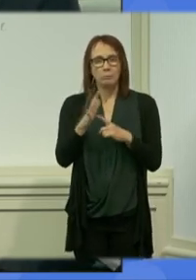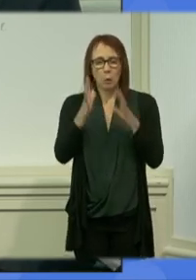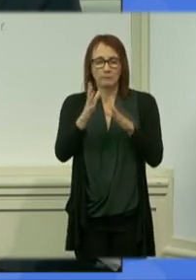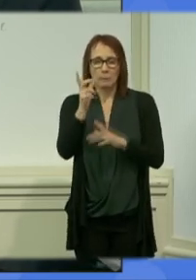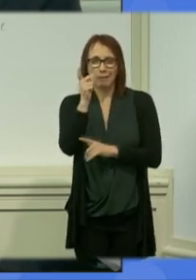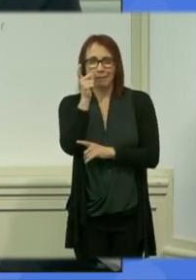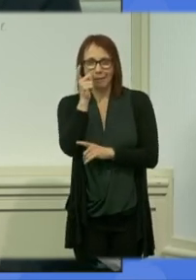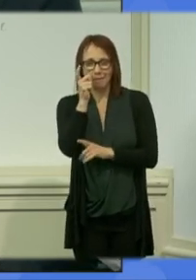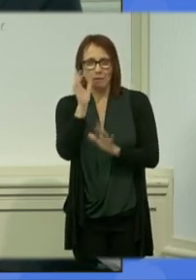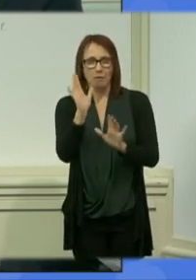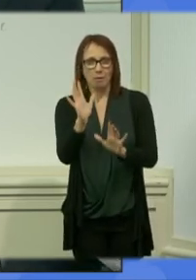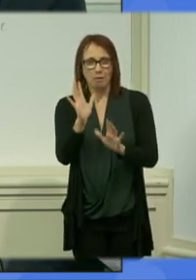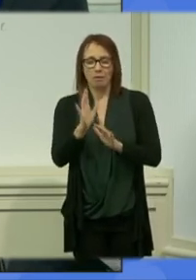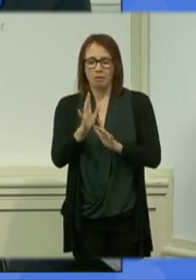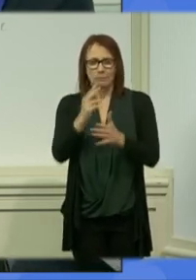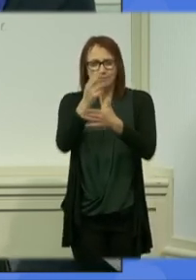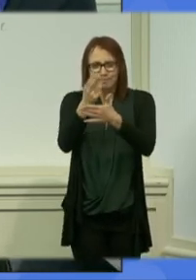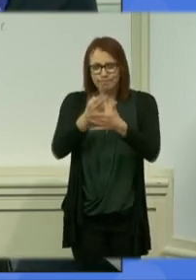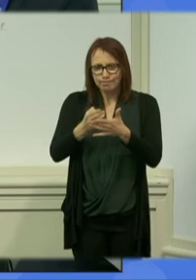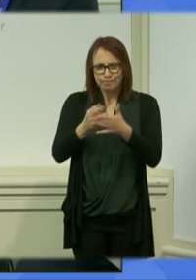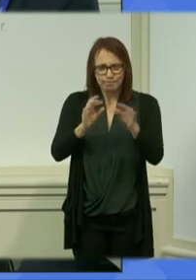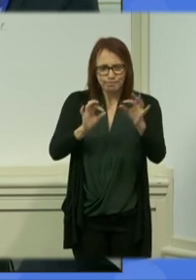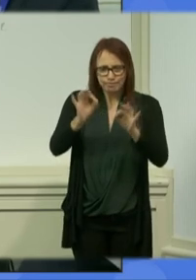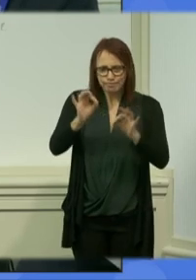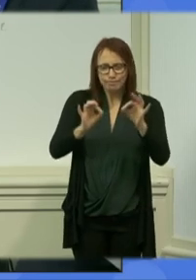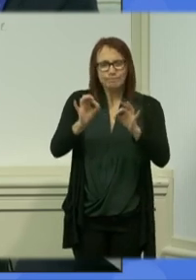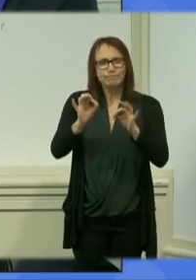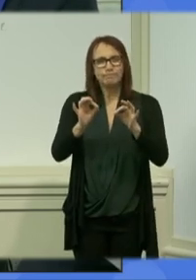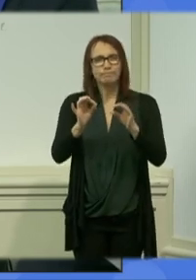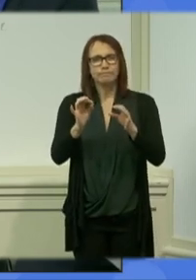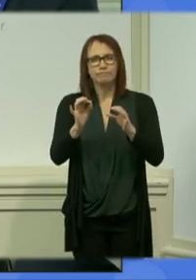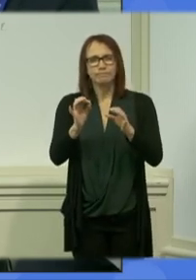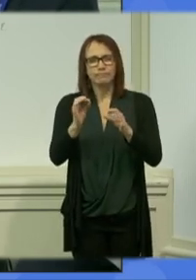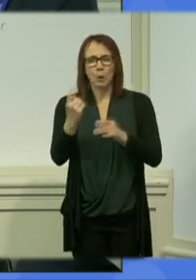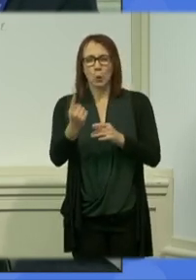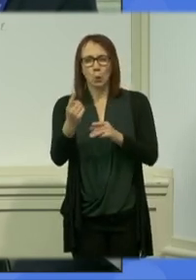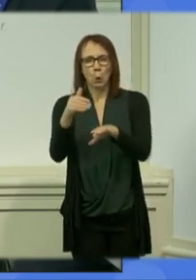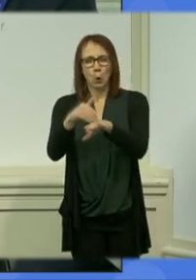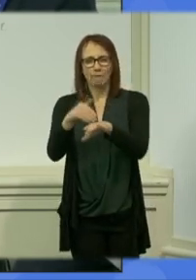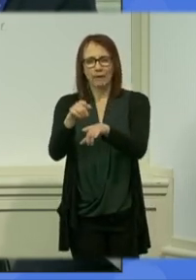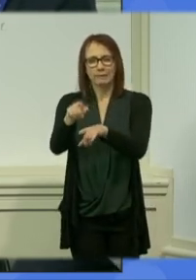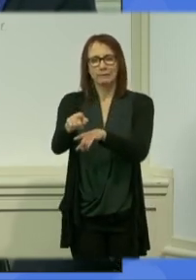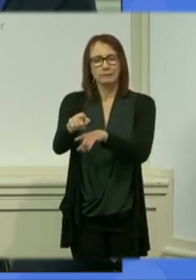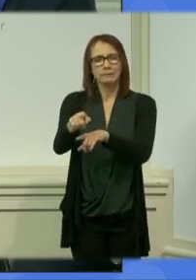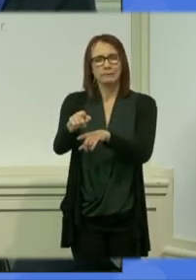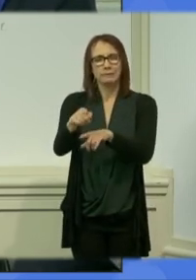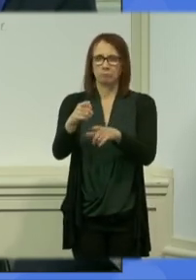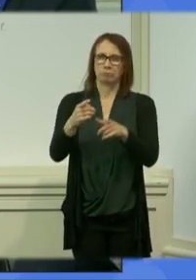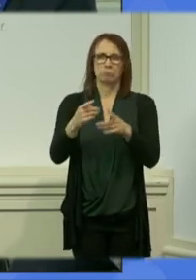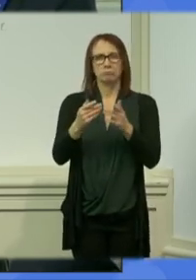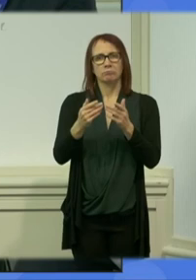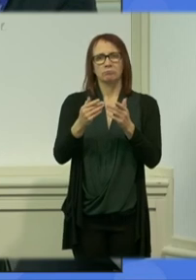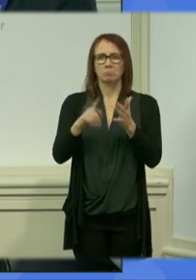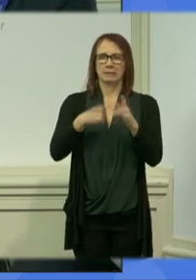careful in thinking about the designs and in thinking about not only who might you be affecting, so if you have more taxes